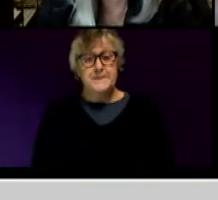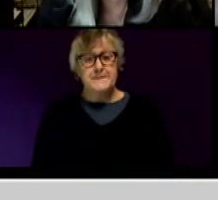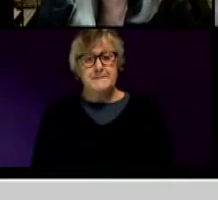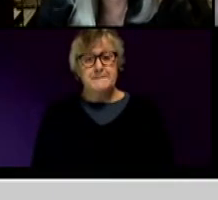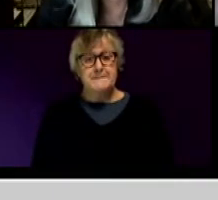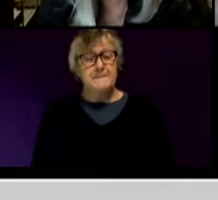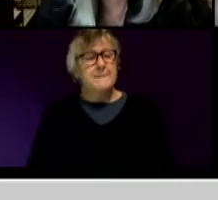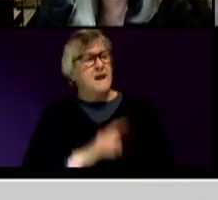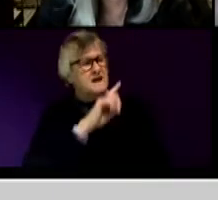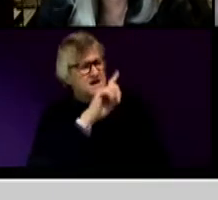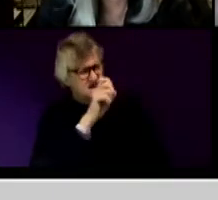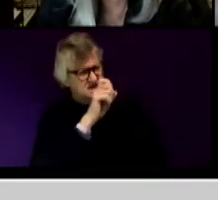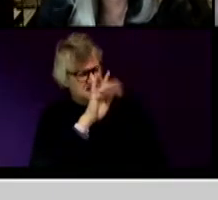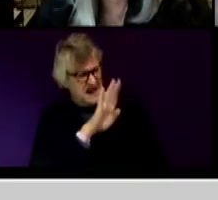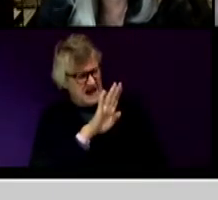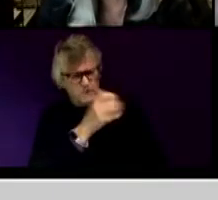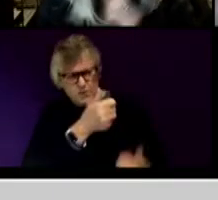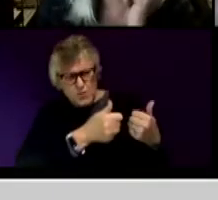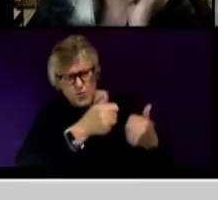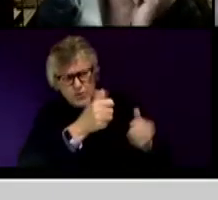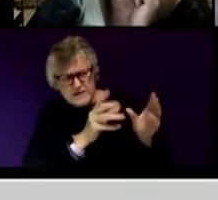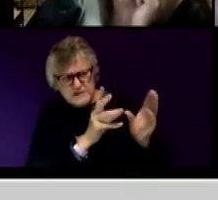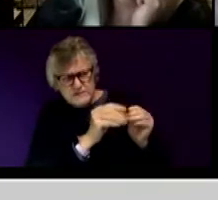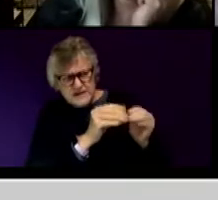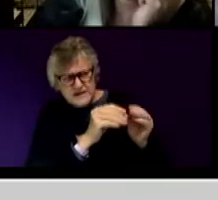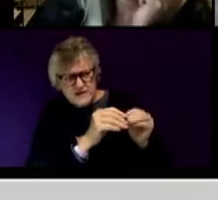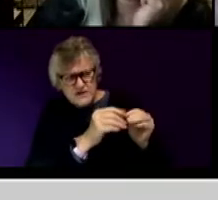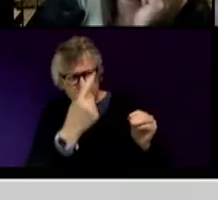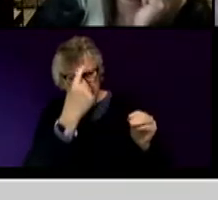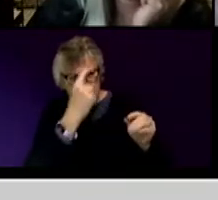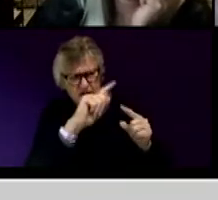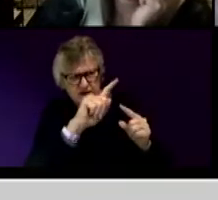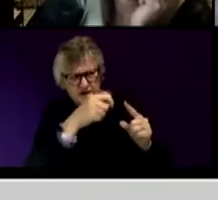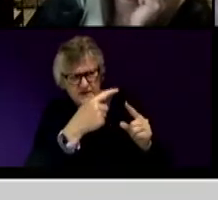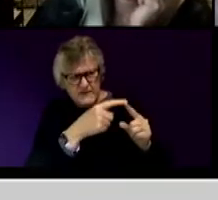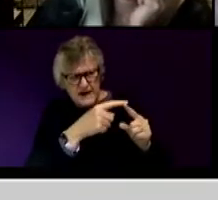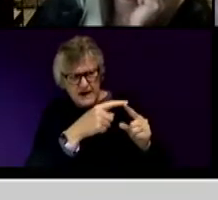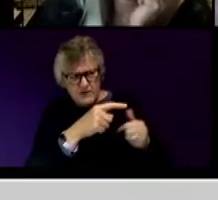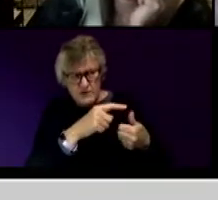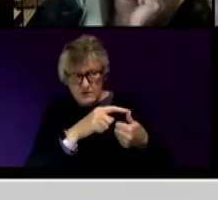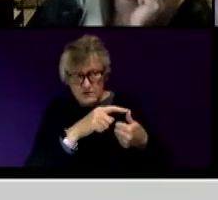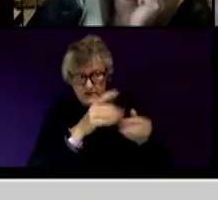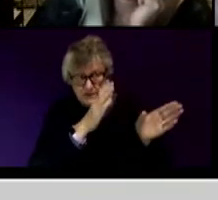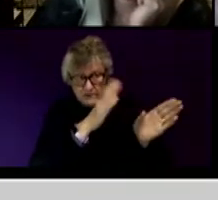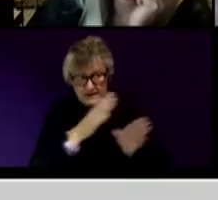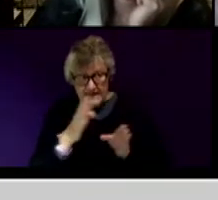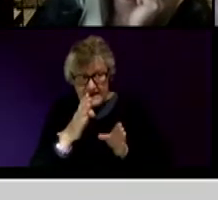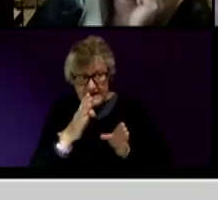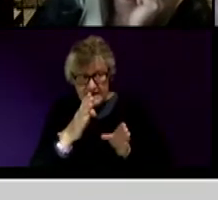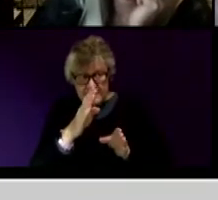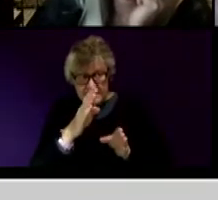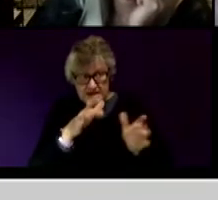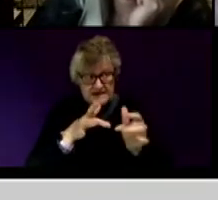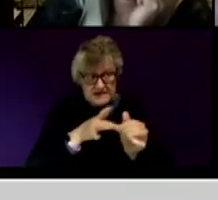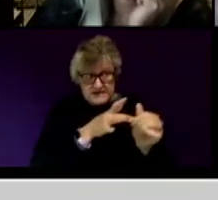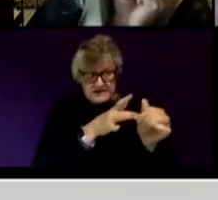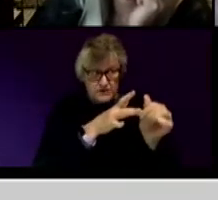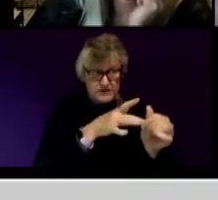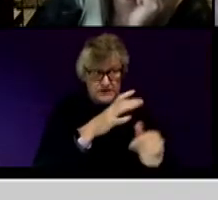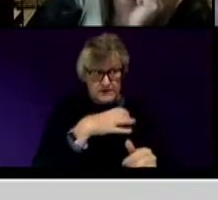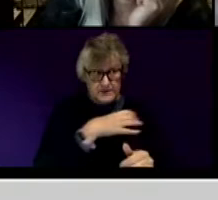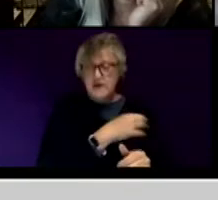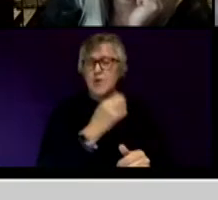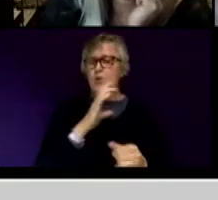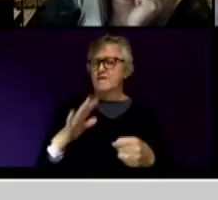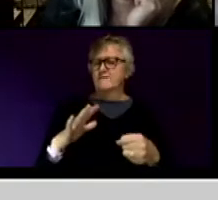Zainab, which meeting are you thinking about? The our planning steering committee, or the full board, or both?